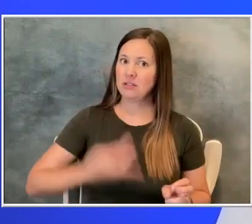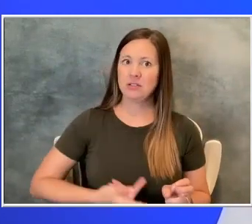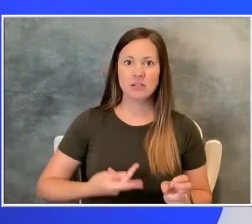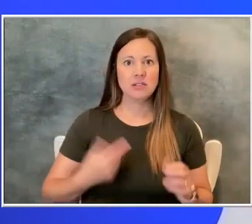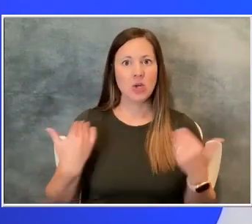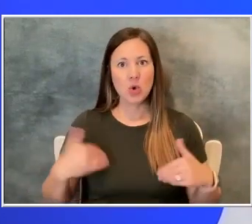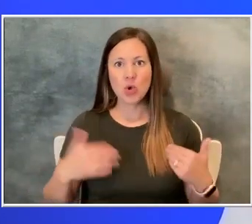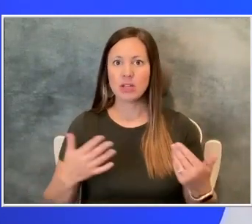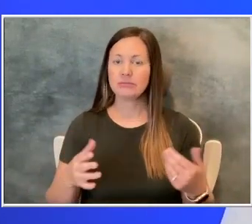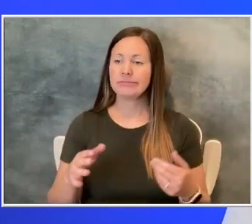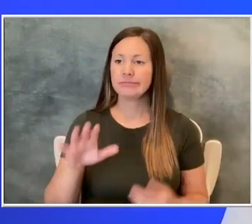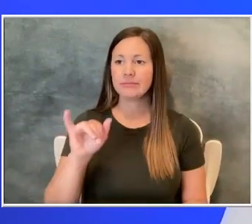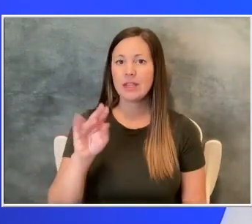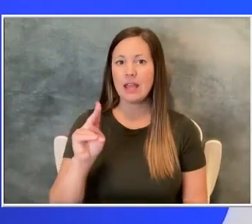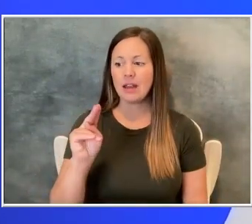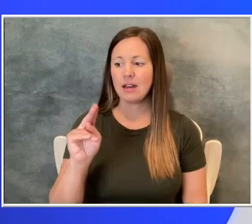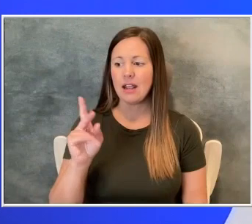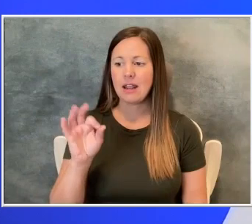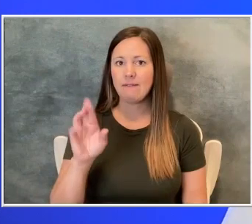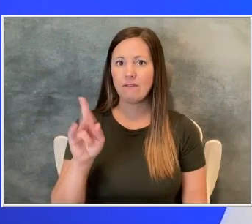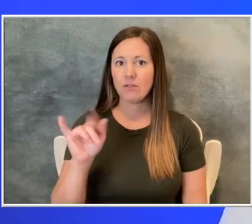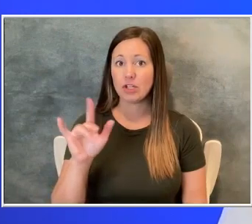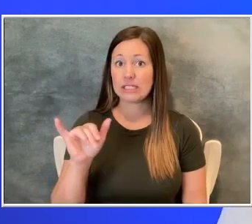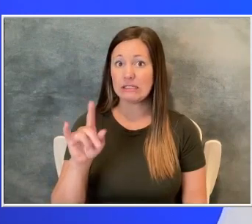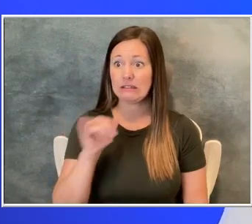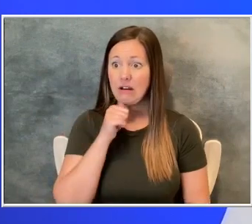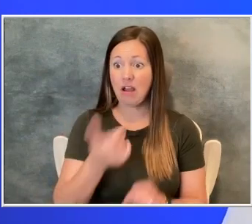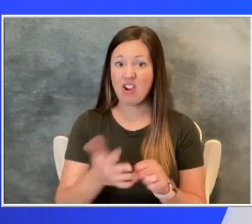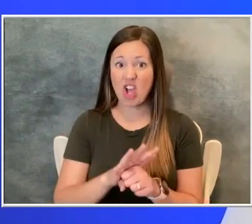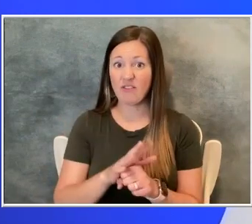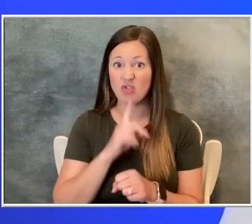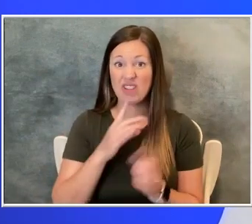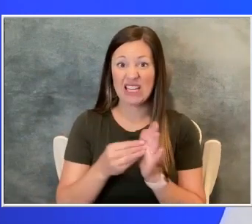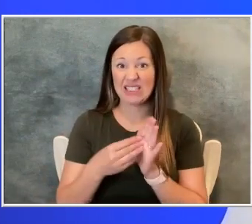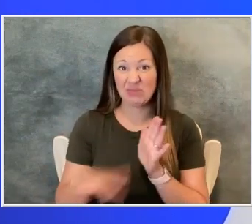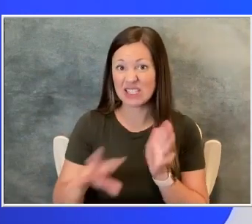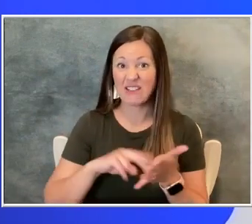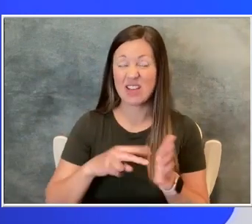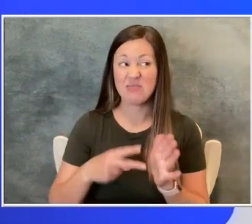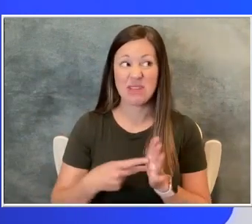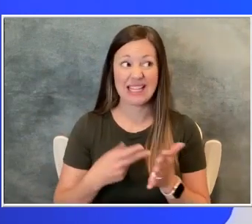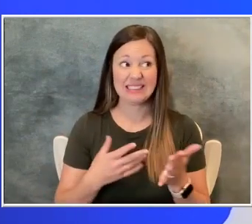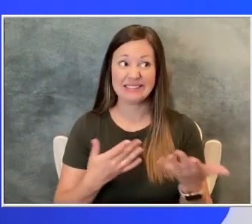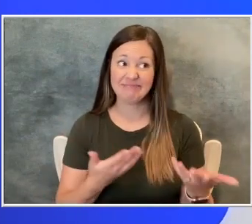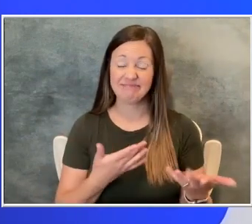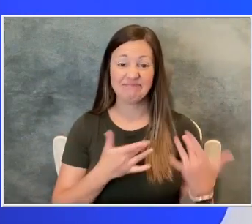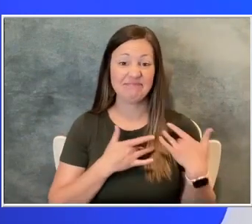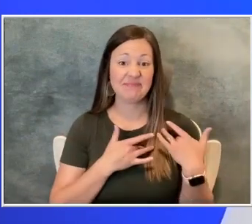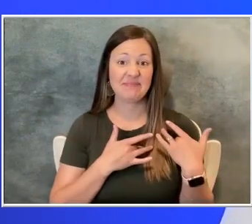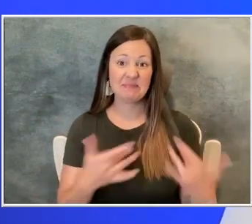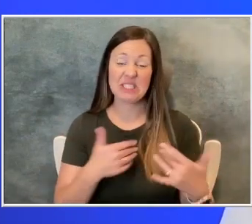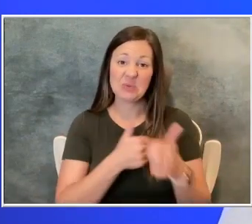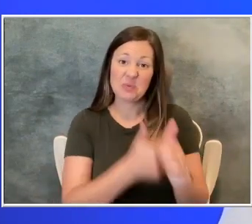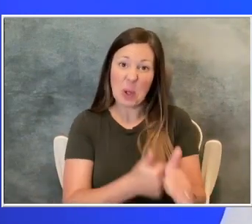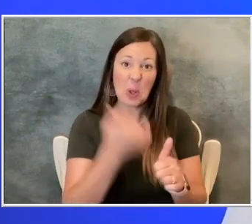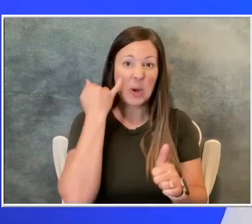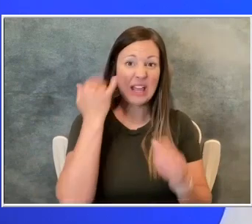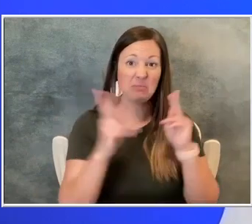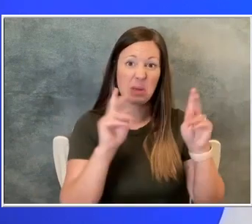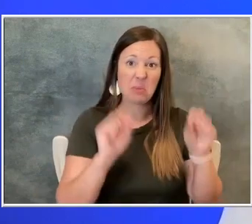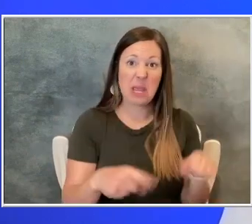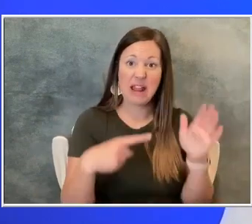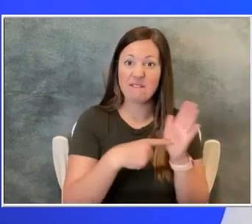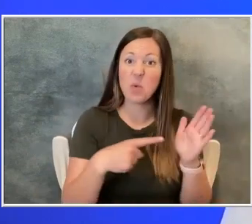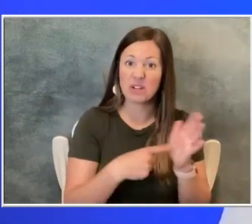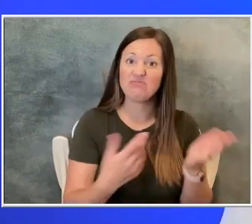and as such, because it's expensive, tends to follow, you know, socioeconomic criteria. You have to have, you